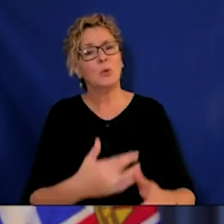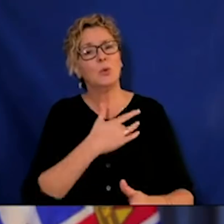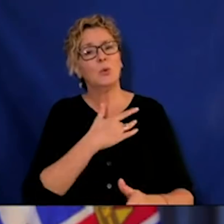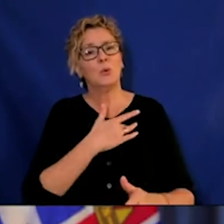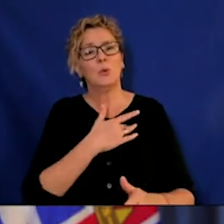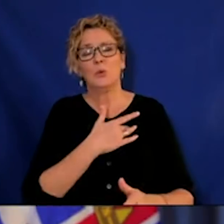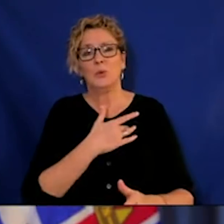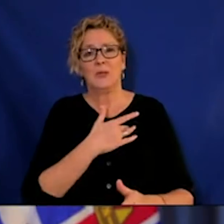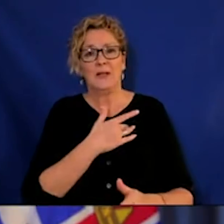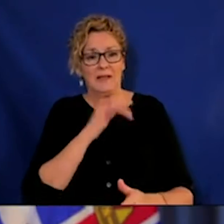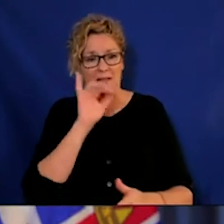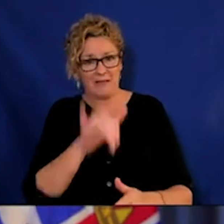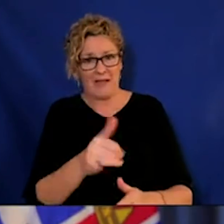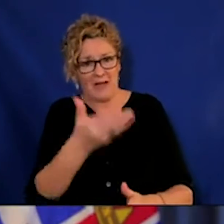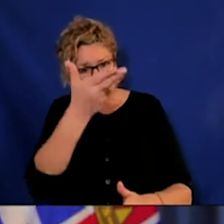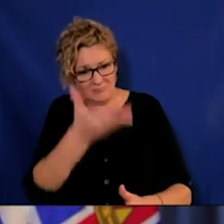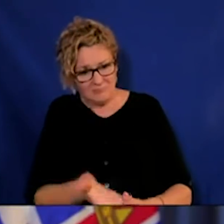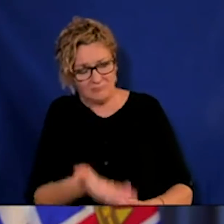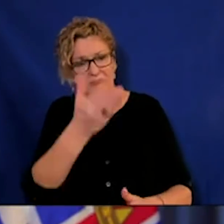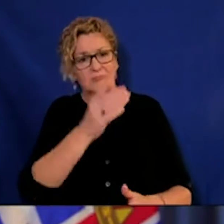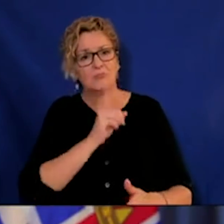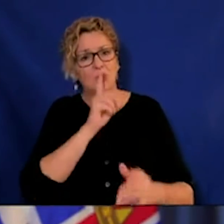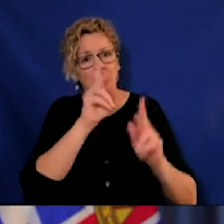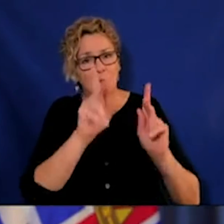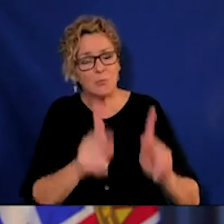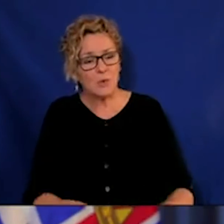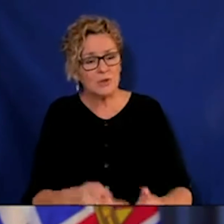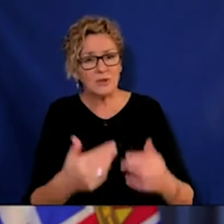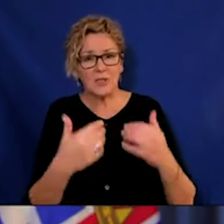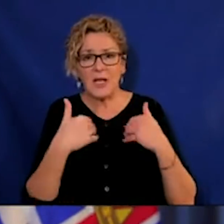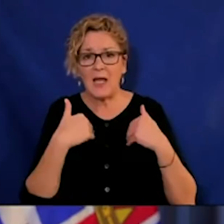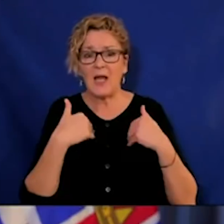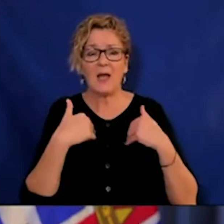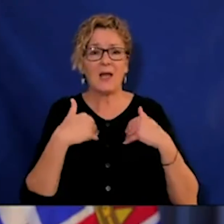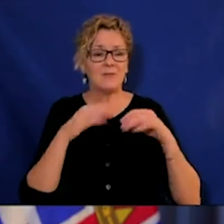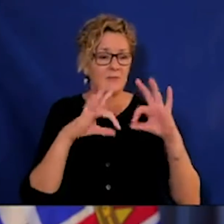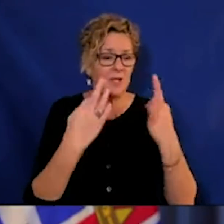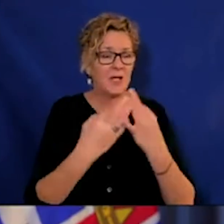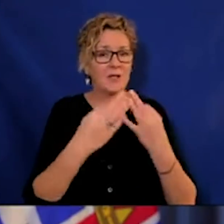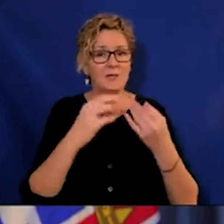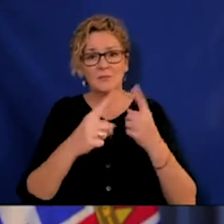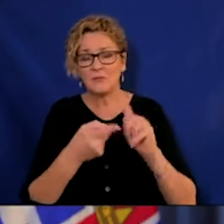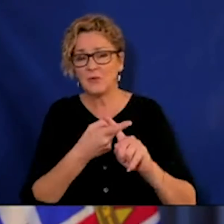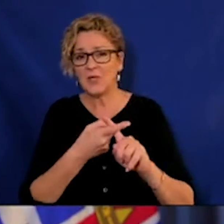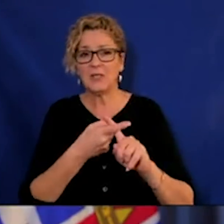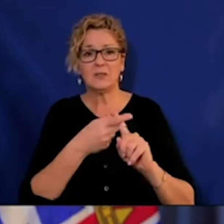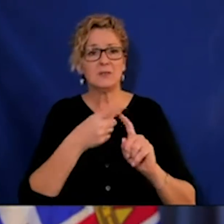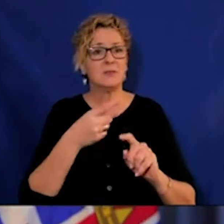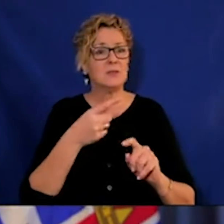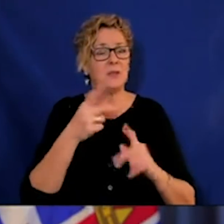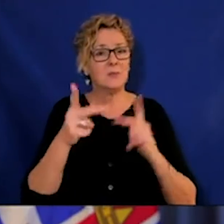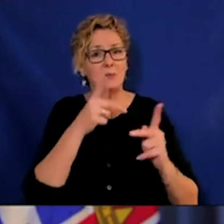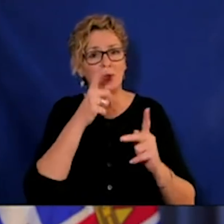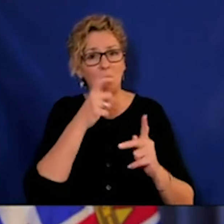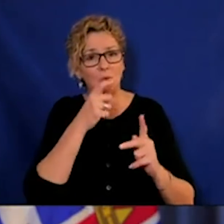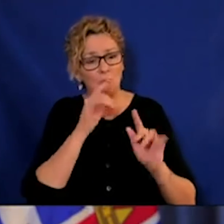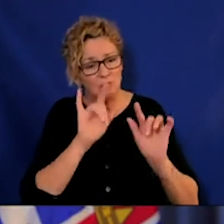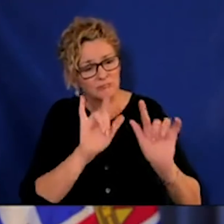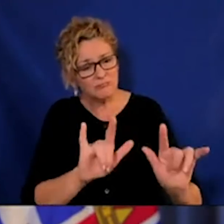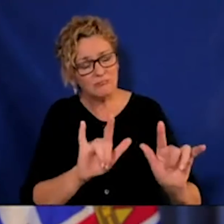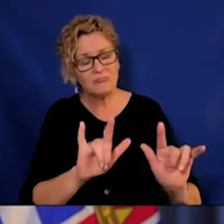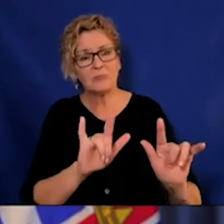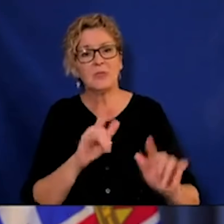COVID-19 matters more than all of that. It is profound and it is difficult, and I want you to know we see